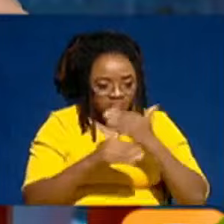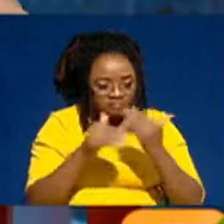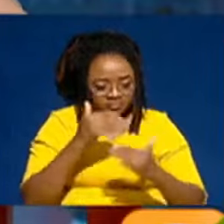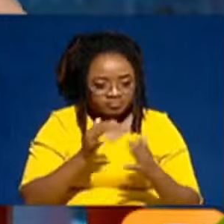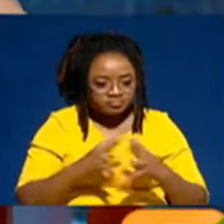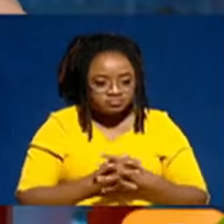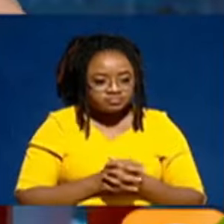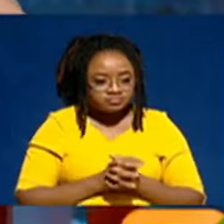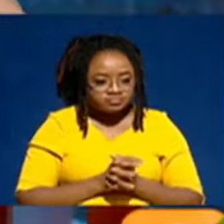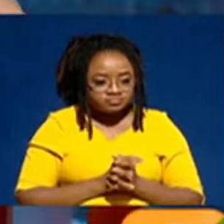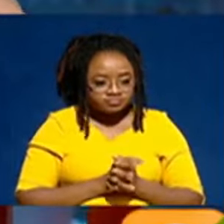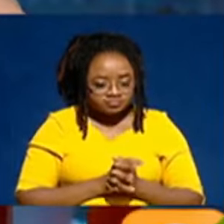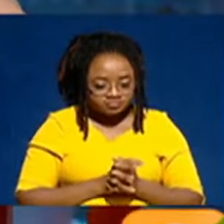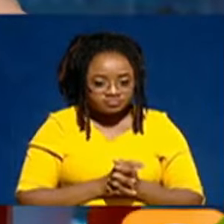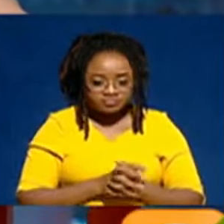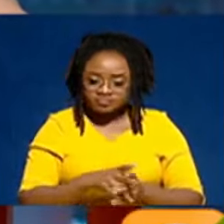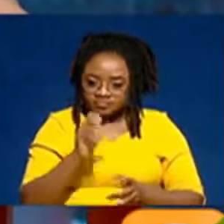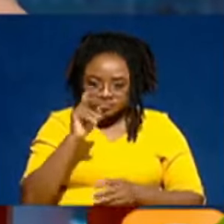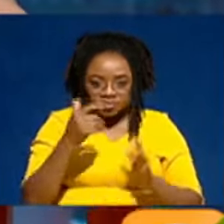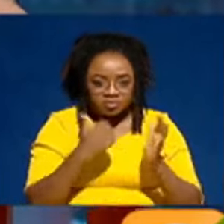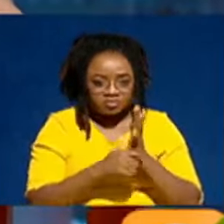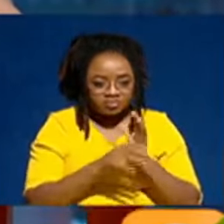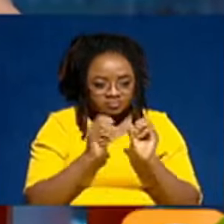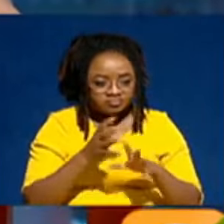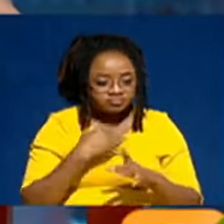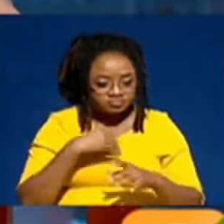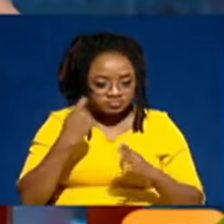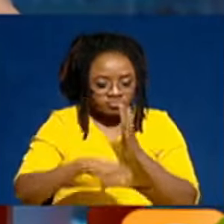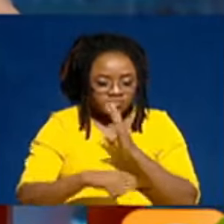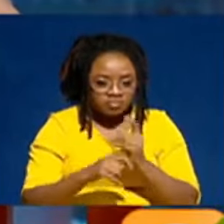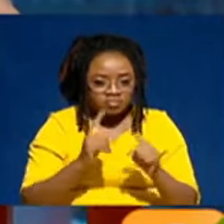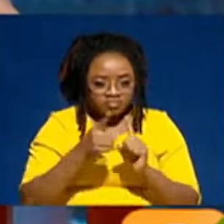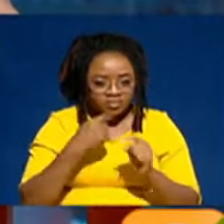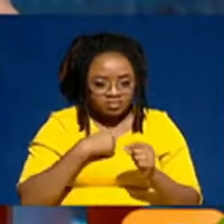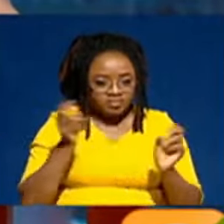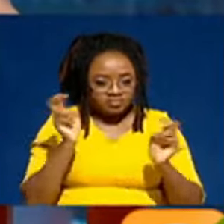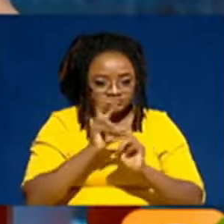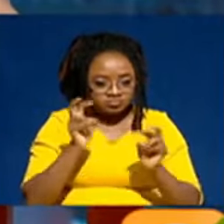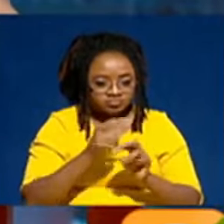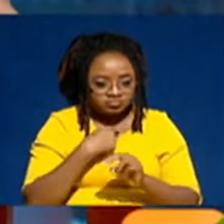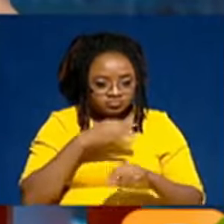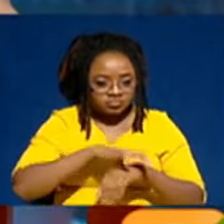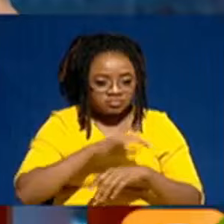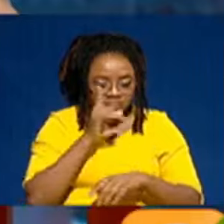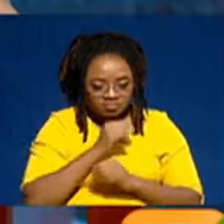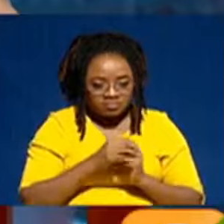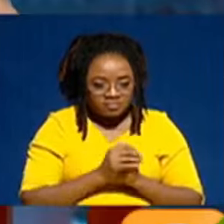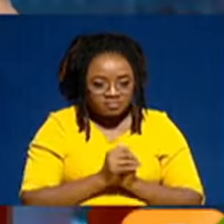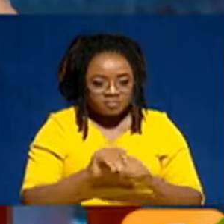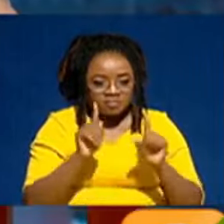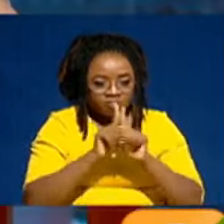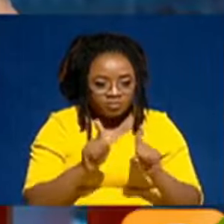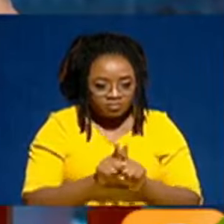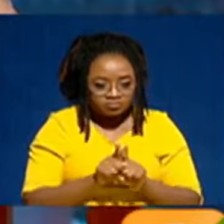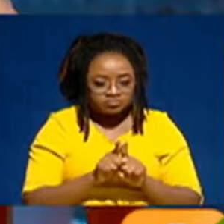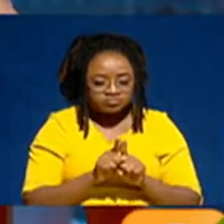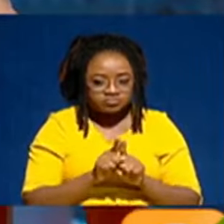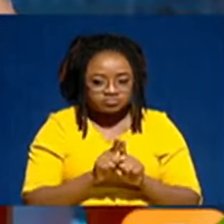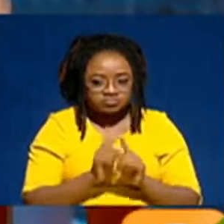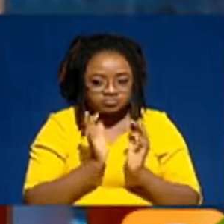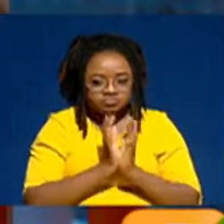Leave alone that the cost, because they have already told us, the public secretary in charge of housing has told us that each